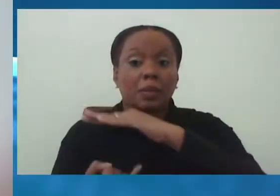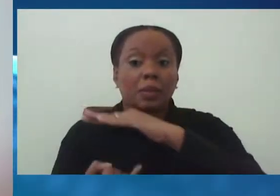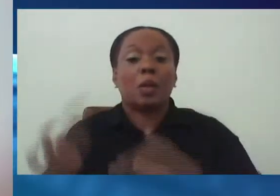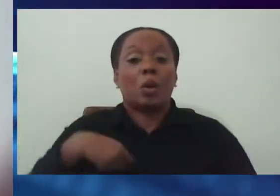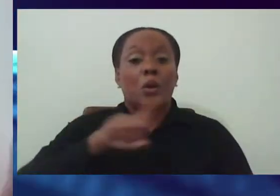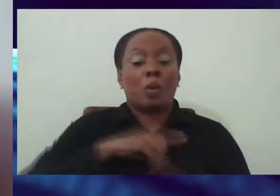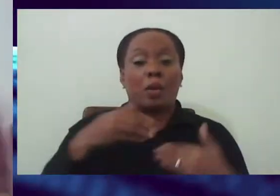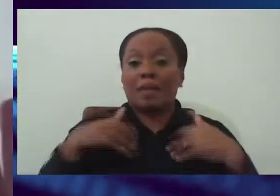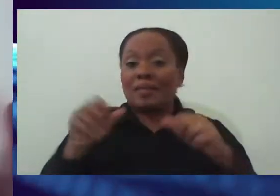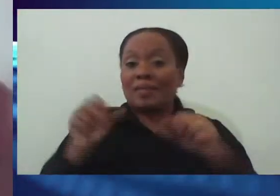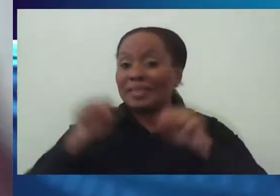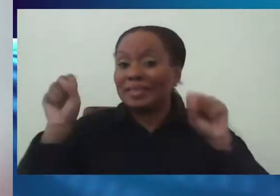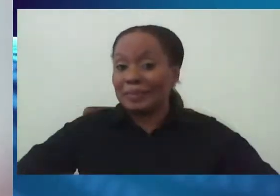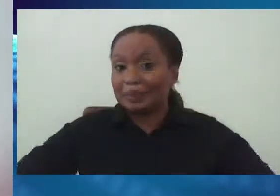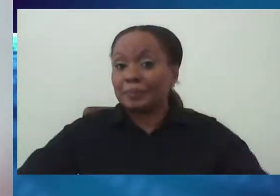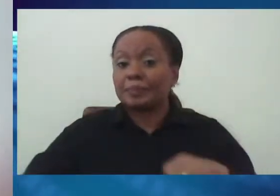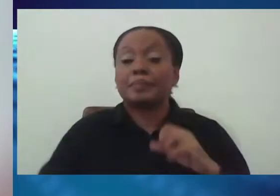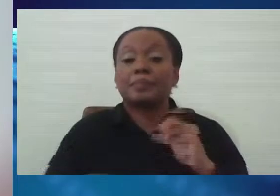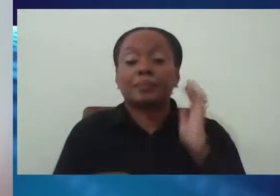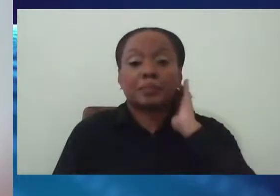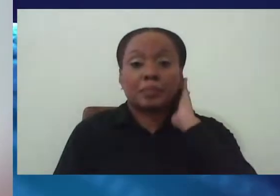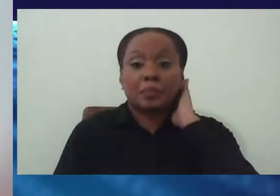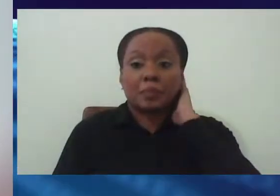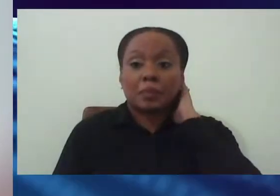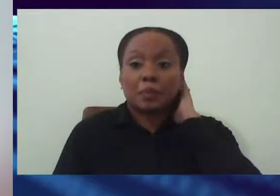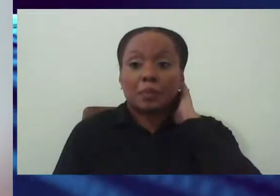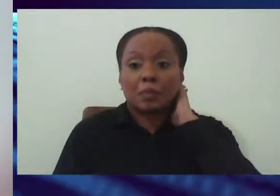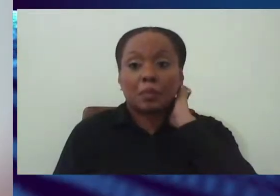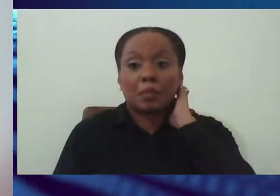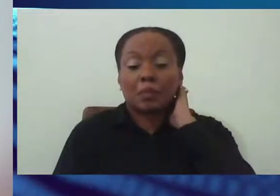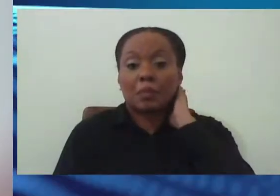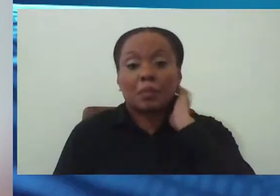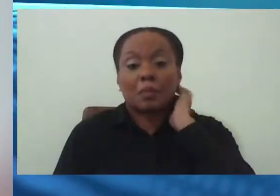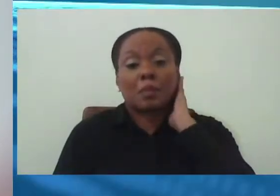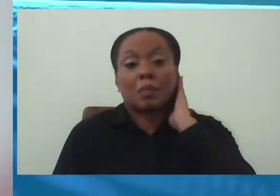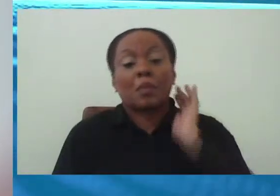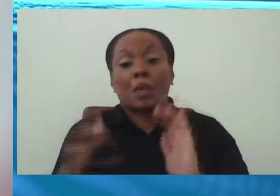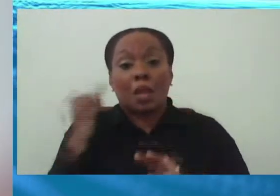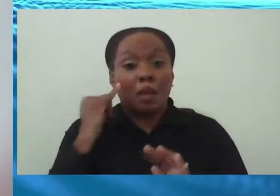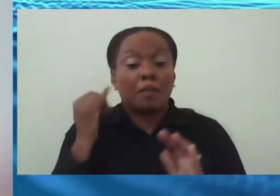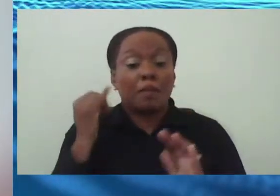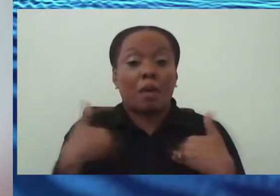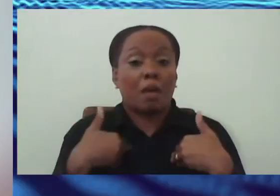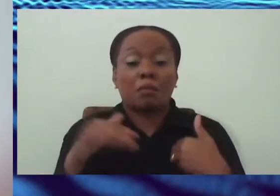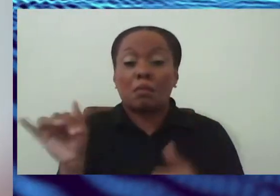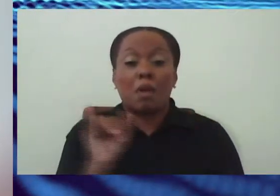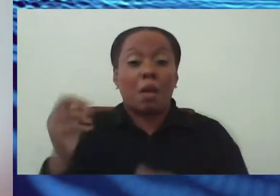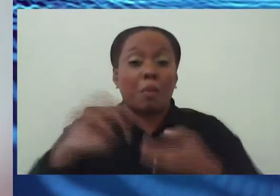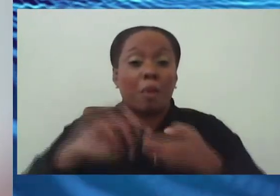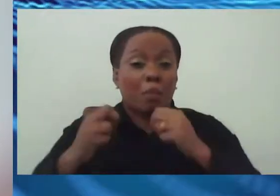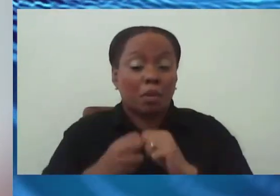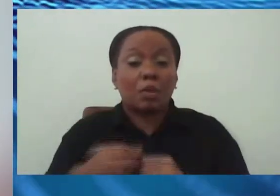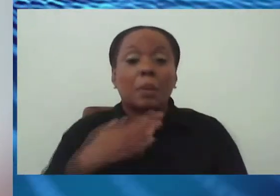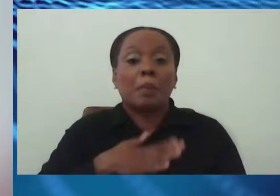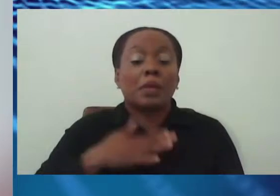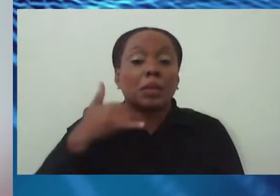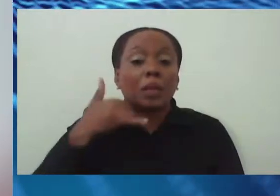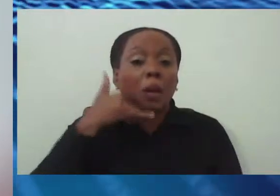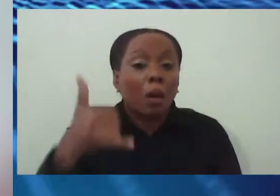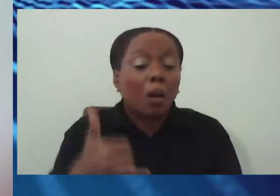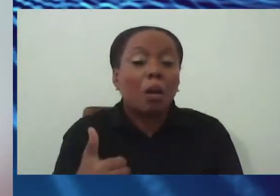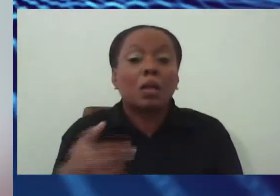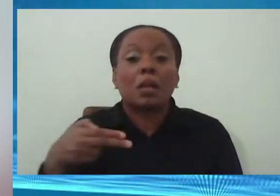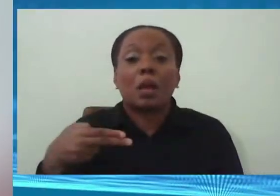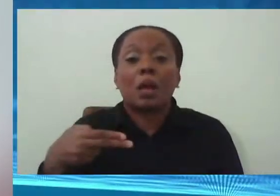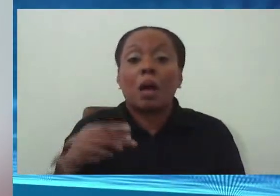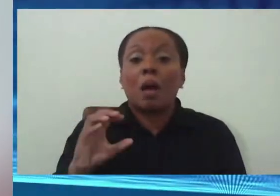they have the similar issue, they can again reach out to the hotline. And what we have done is